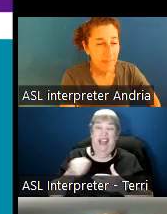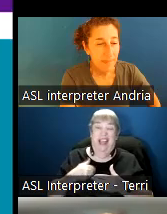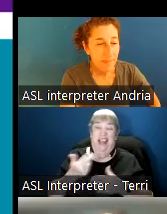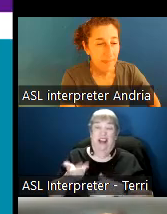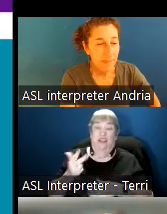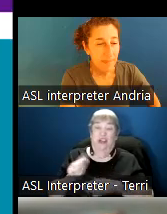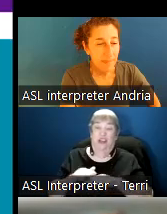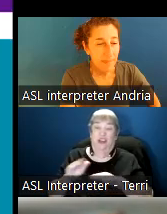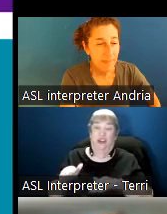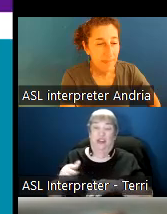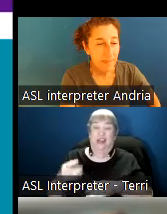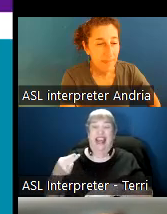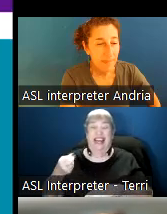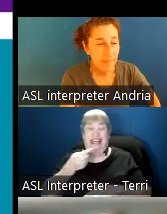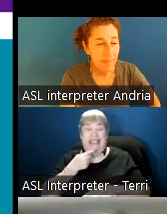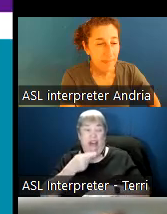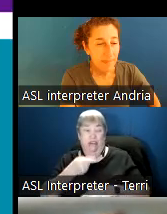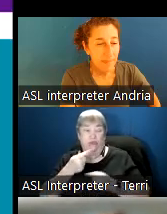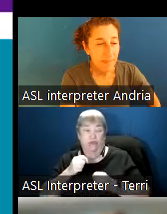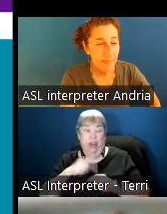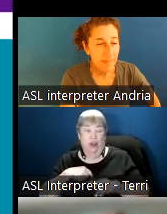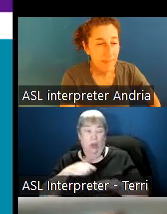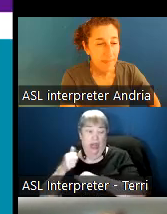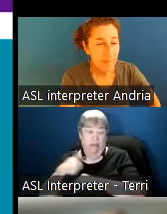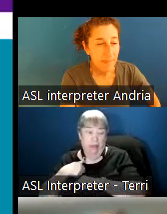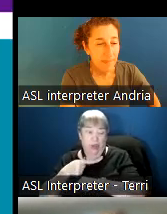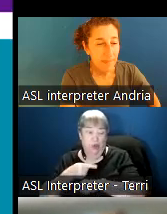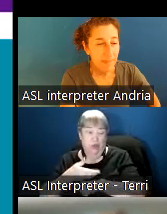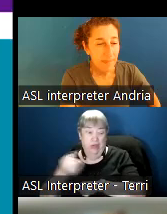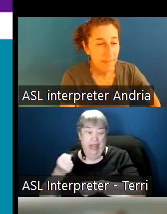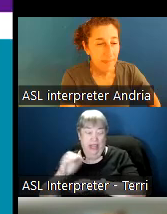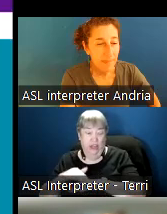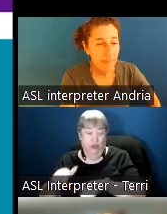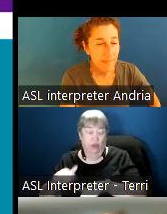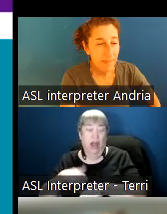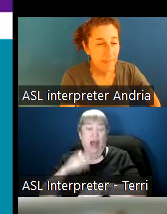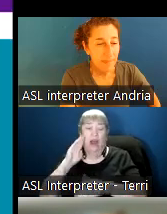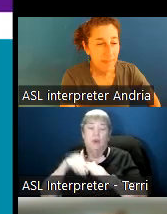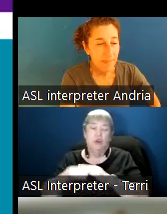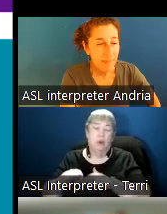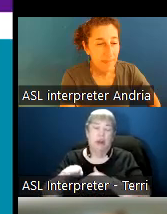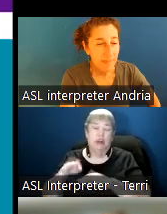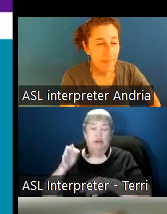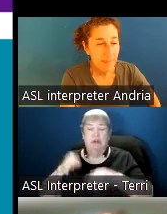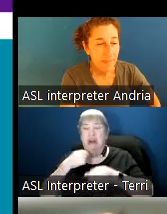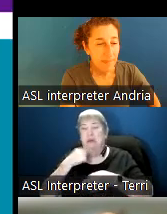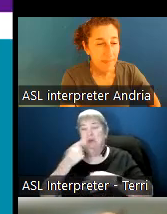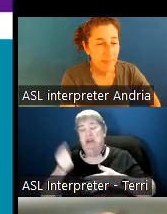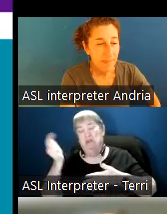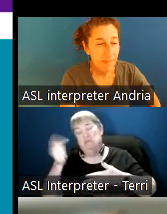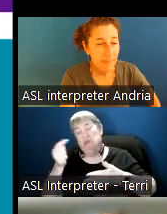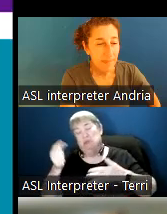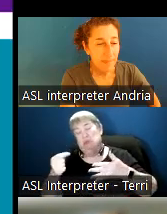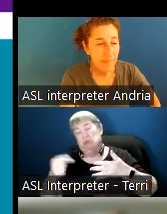her, if you ever leave me, if you try to take the children, I will go into court and tell them so many things about you. Not only will they not give